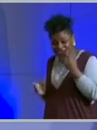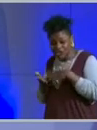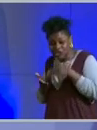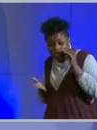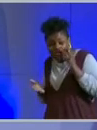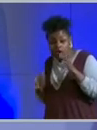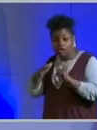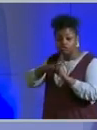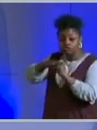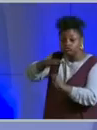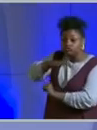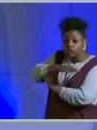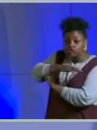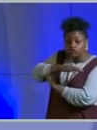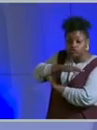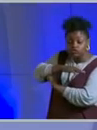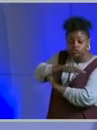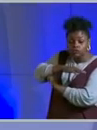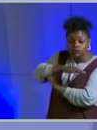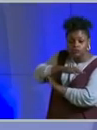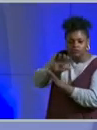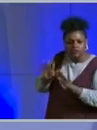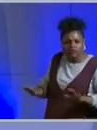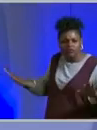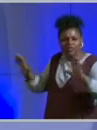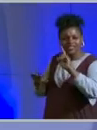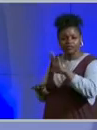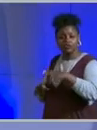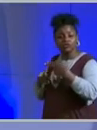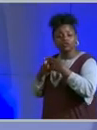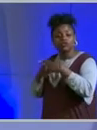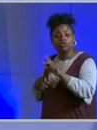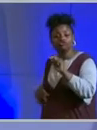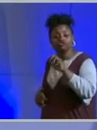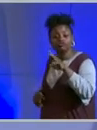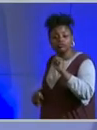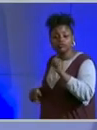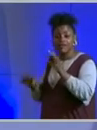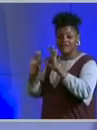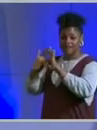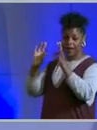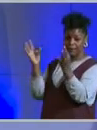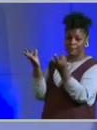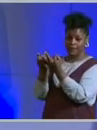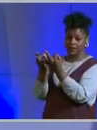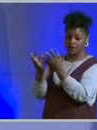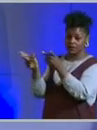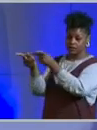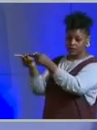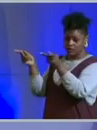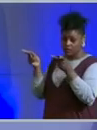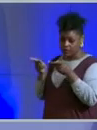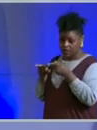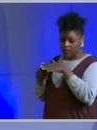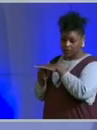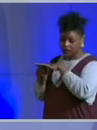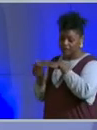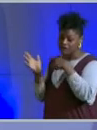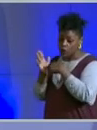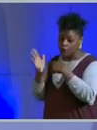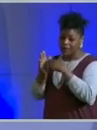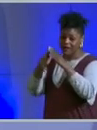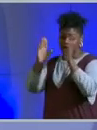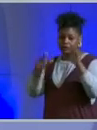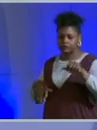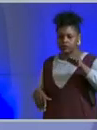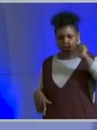constructing all across the city short-term family housing facilities, that the affordable housing problem is not just a